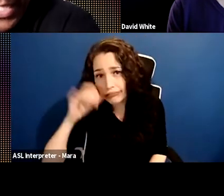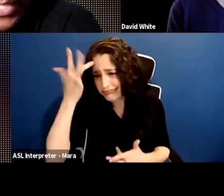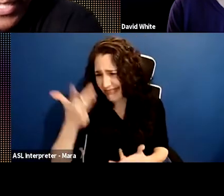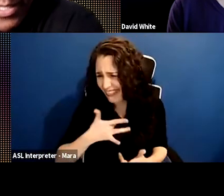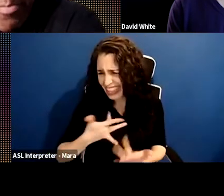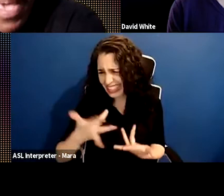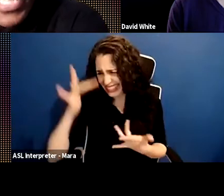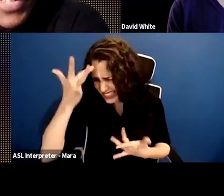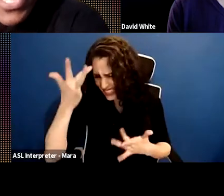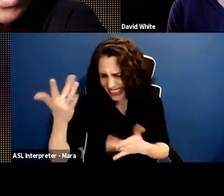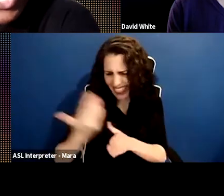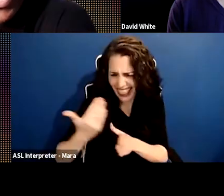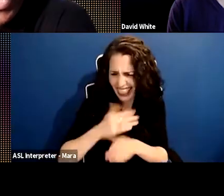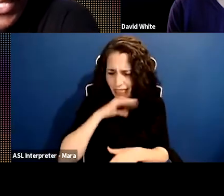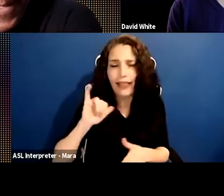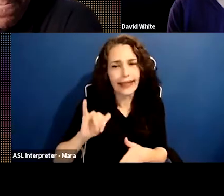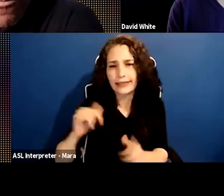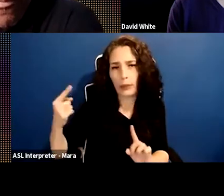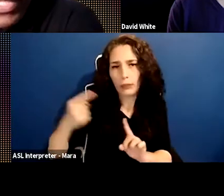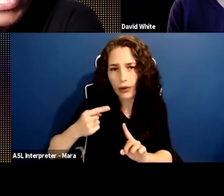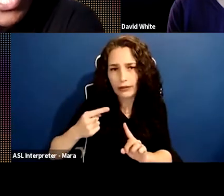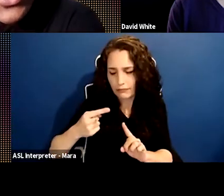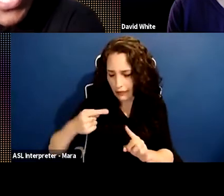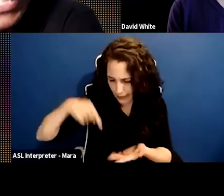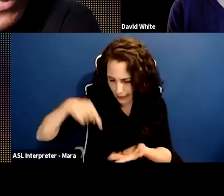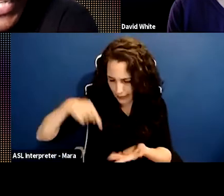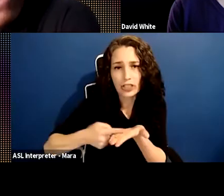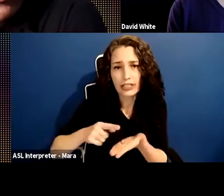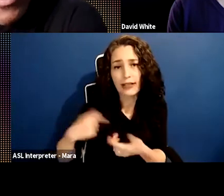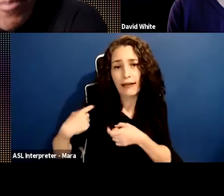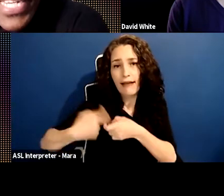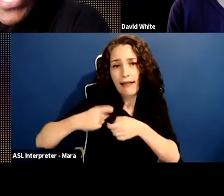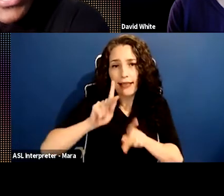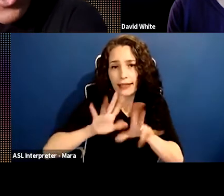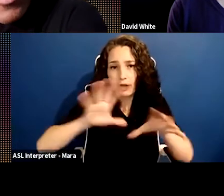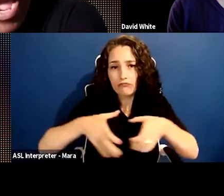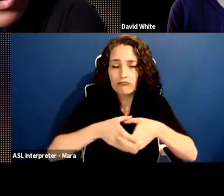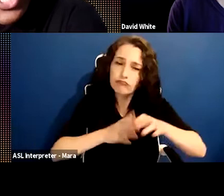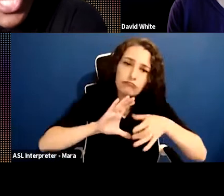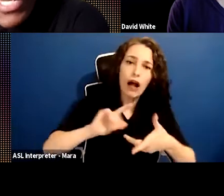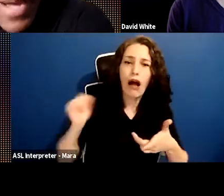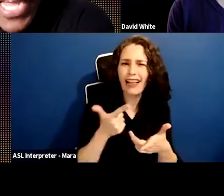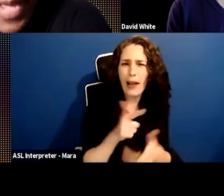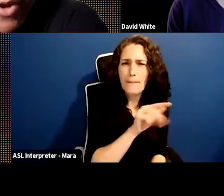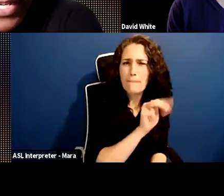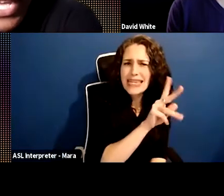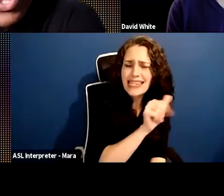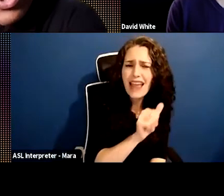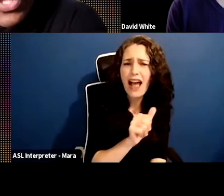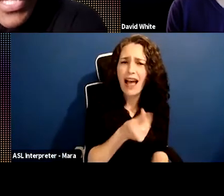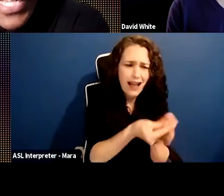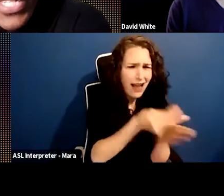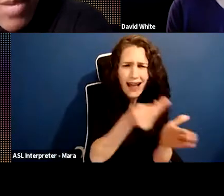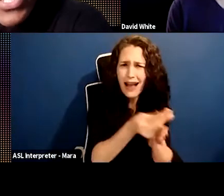the belly of this discussion. Latinos collectively have great media consumer power and giant buying power.